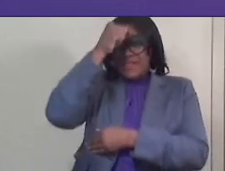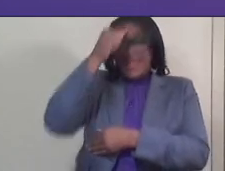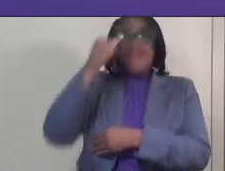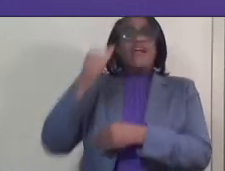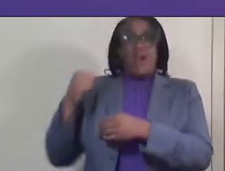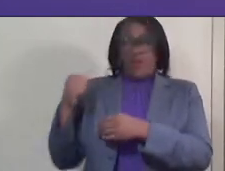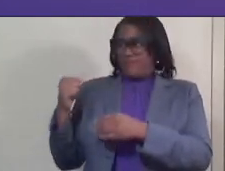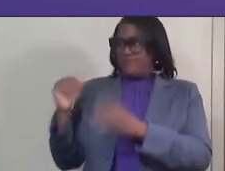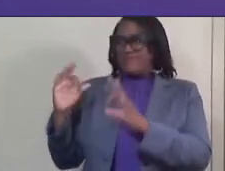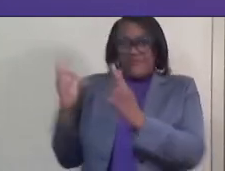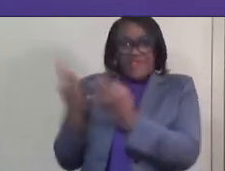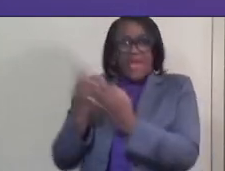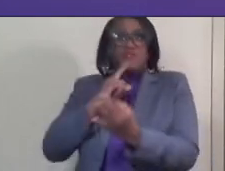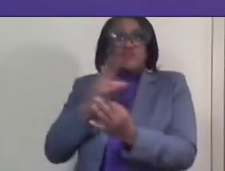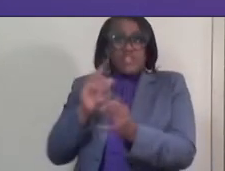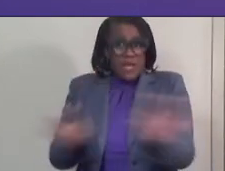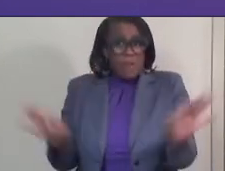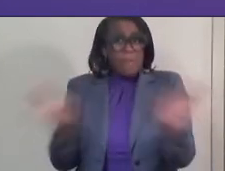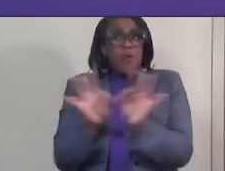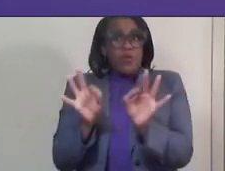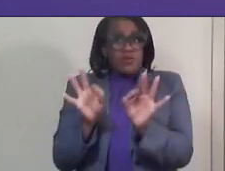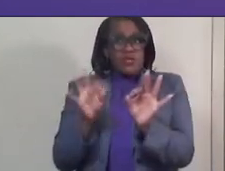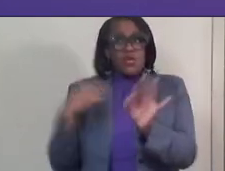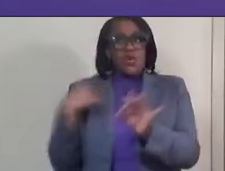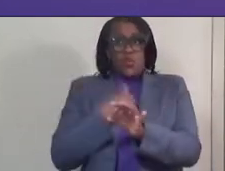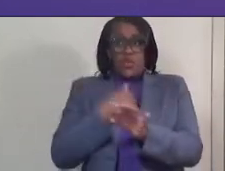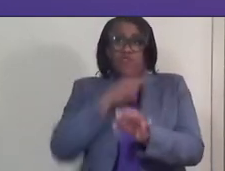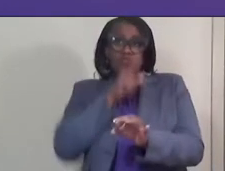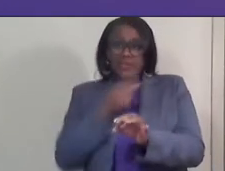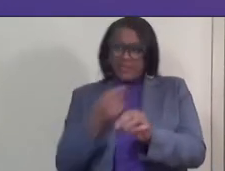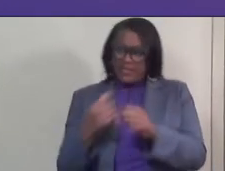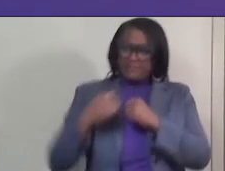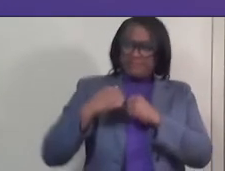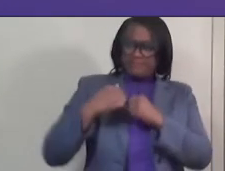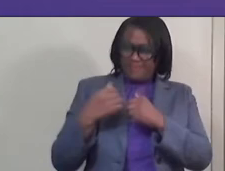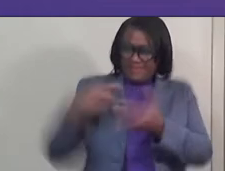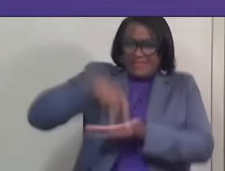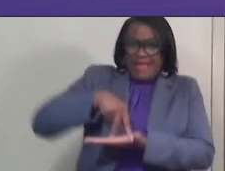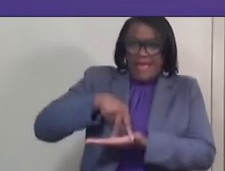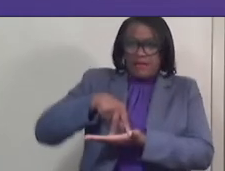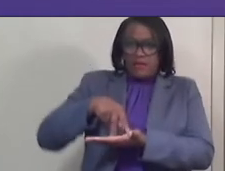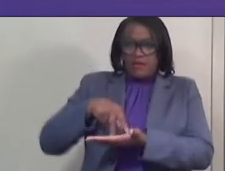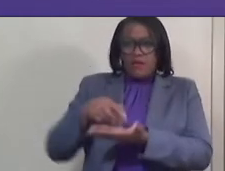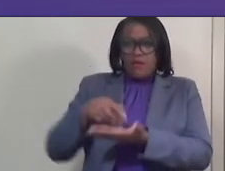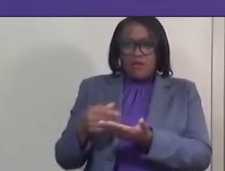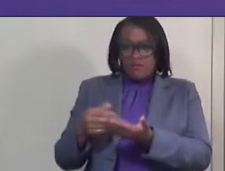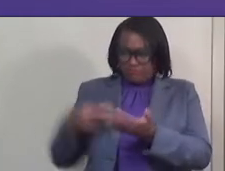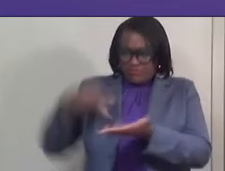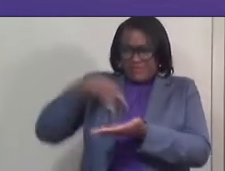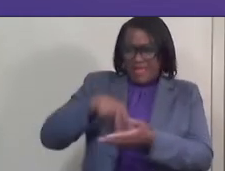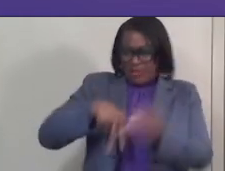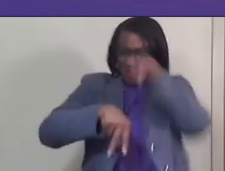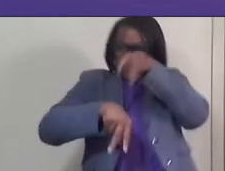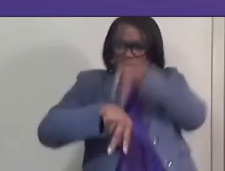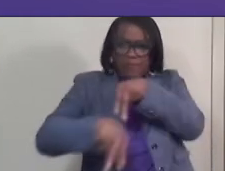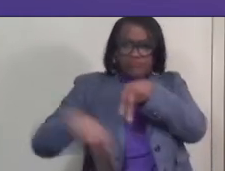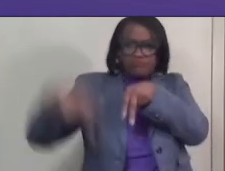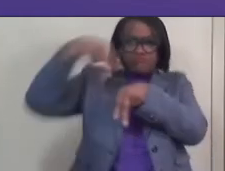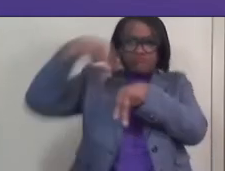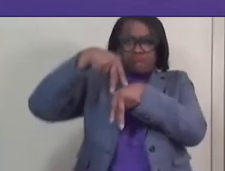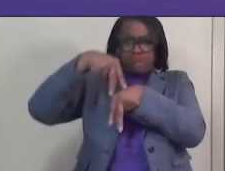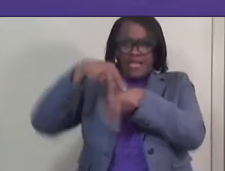it's a saying that we stand on the shoulders of the people that come before us. So Kemet, Ashe. Ashe. Nubia,